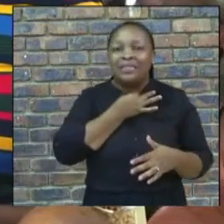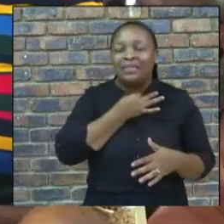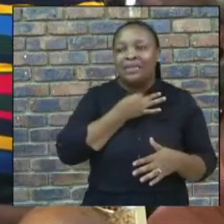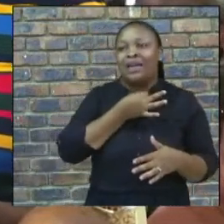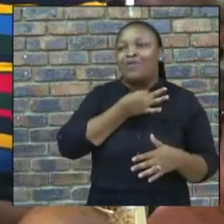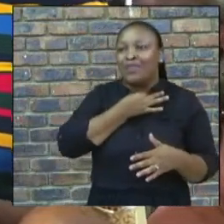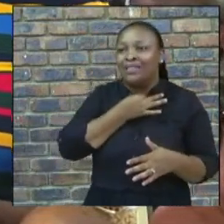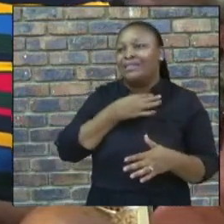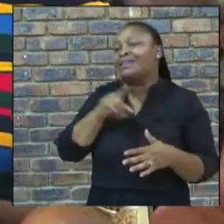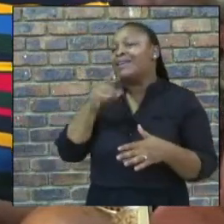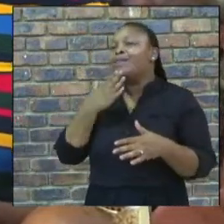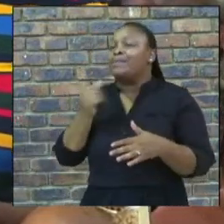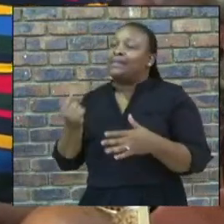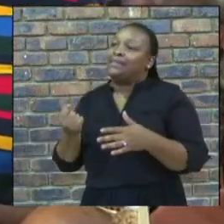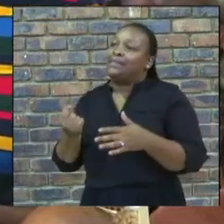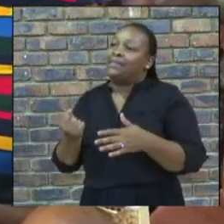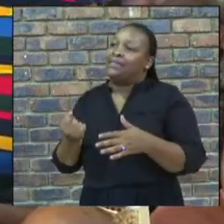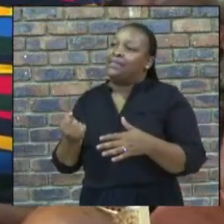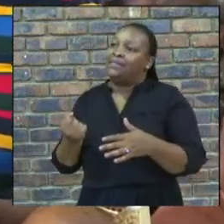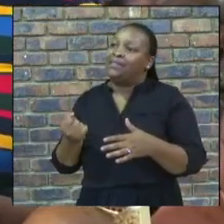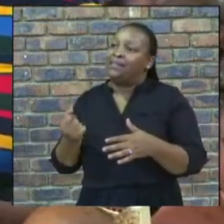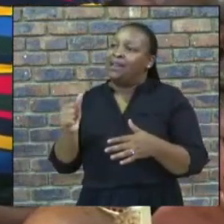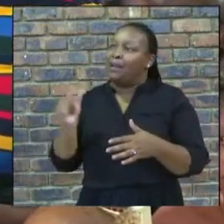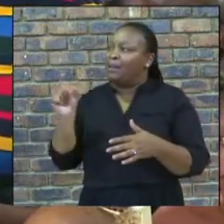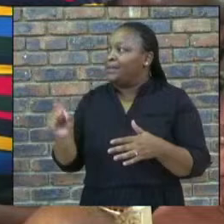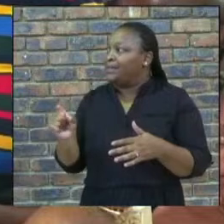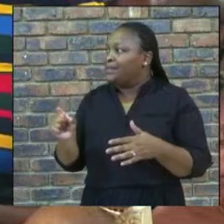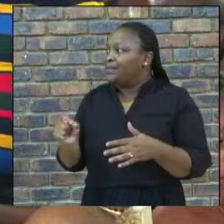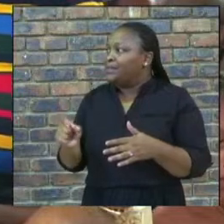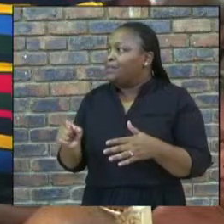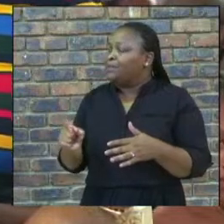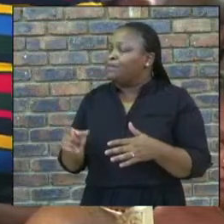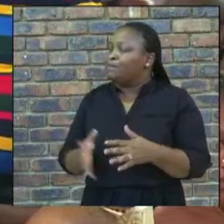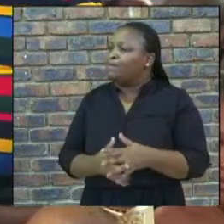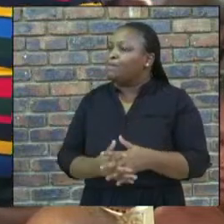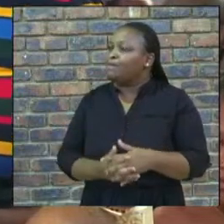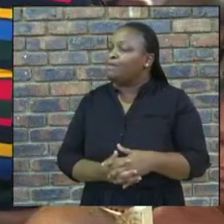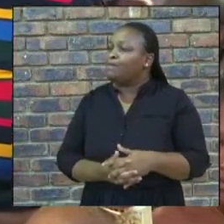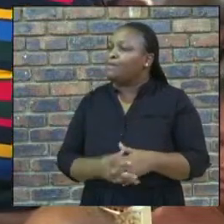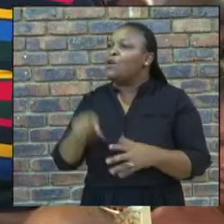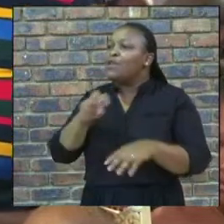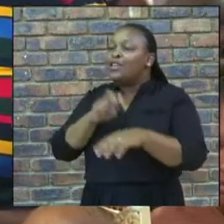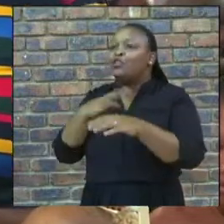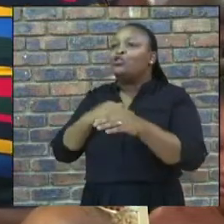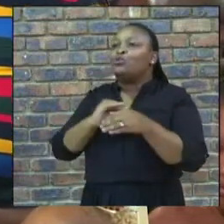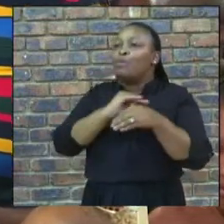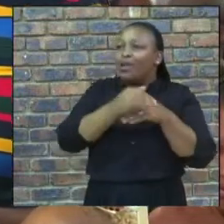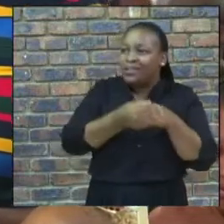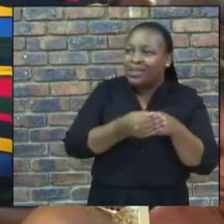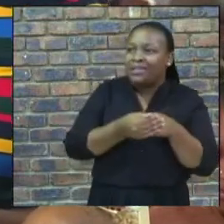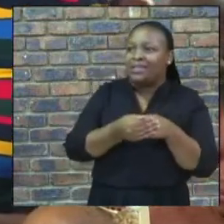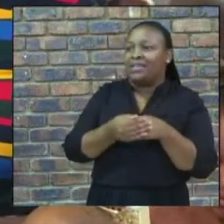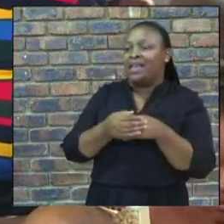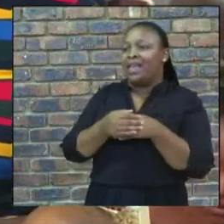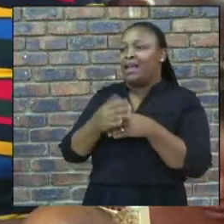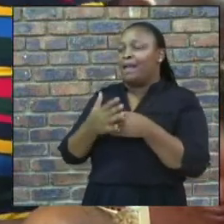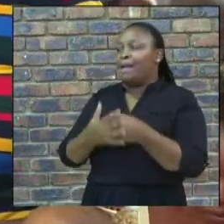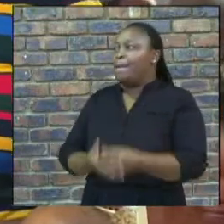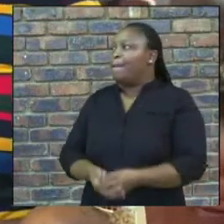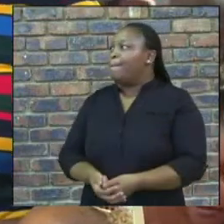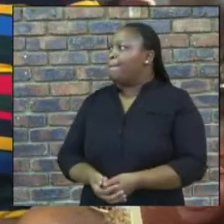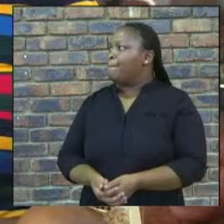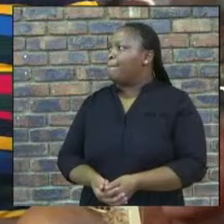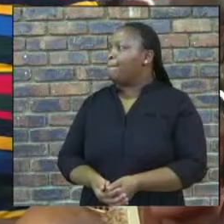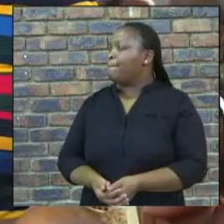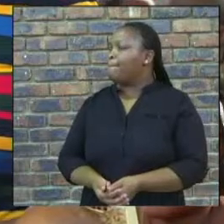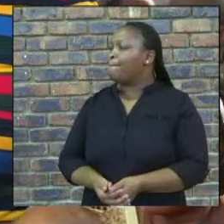non-affording SME person who's got interest must be protected and be part of this thing. When